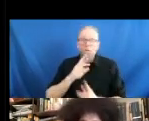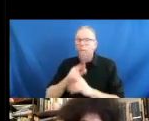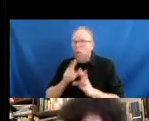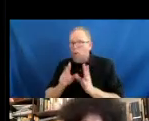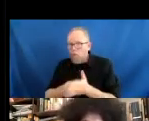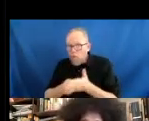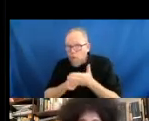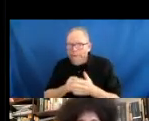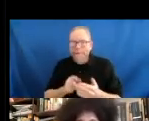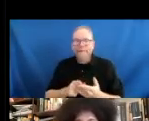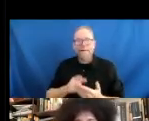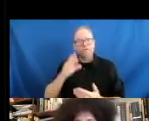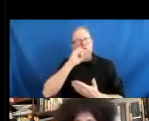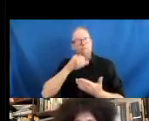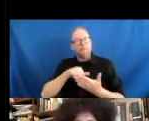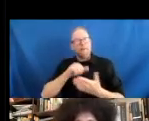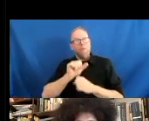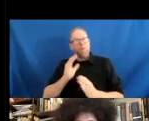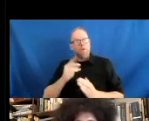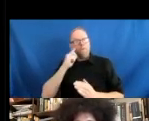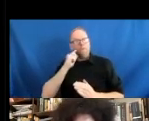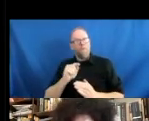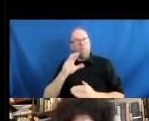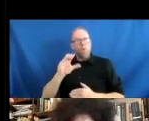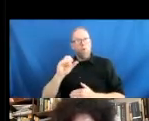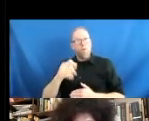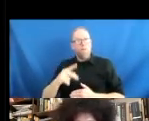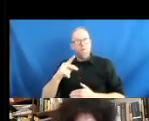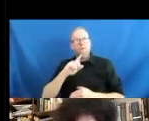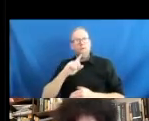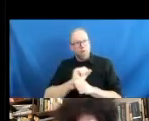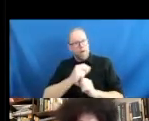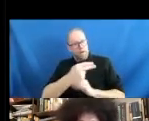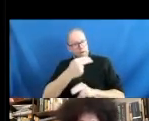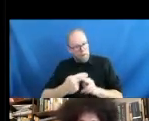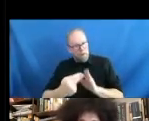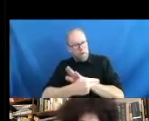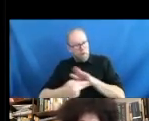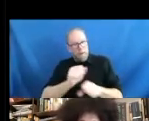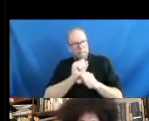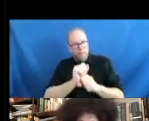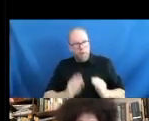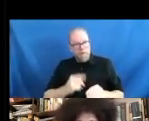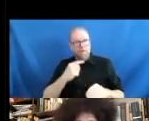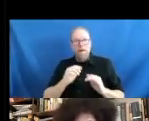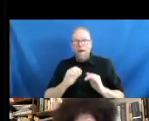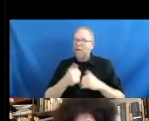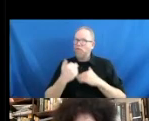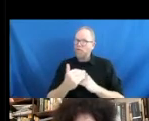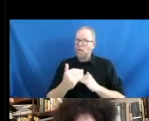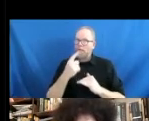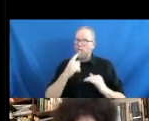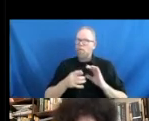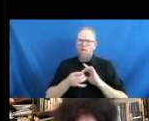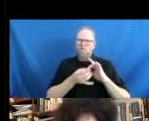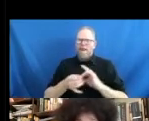the presumption that workers for a corporation are employees, and restrictions on how relationships within the cooperative may